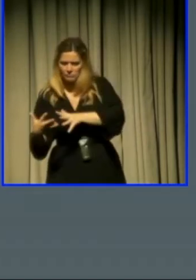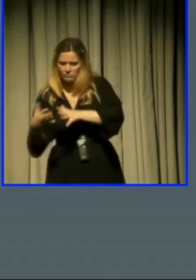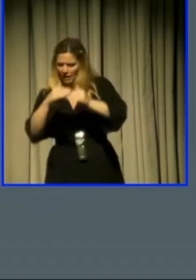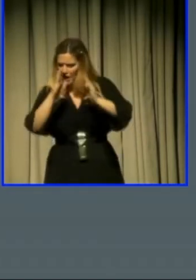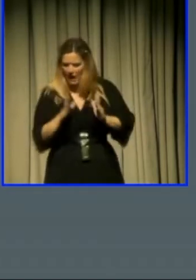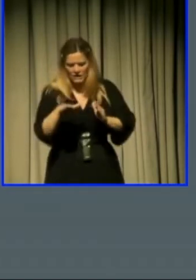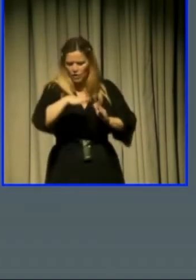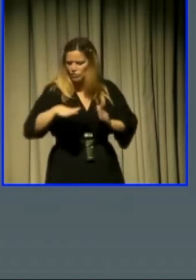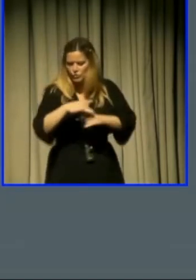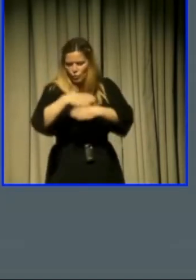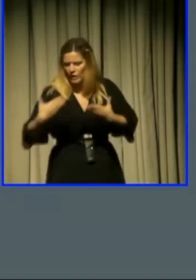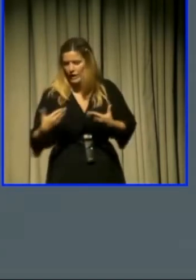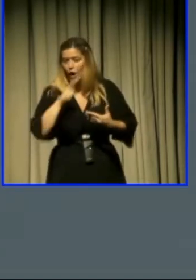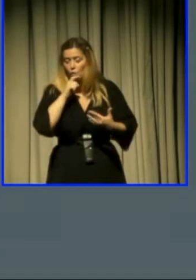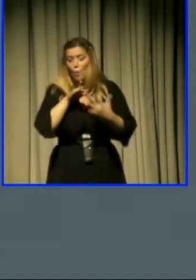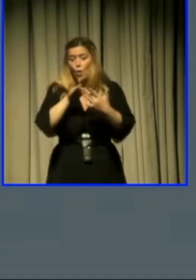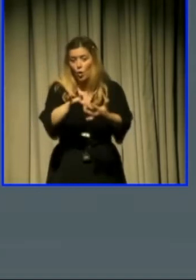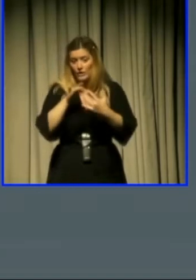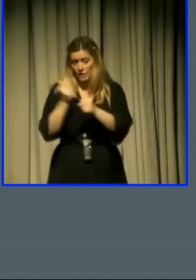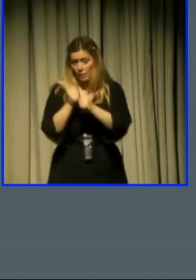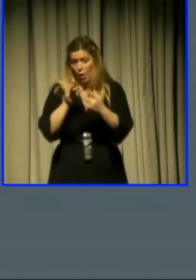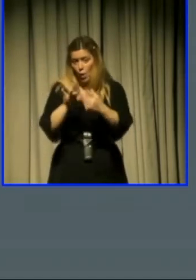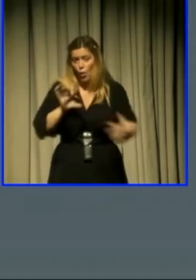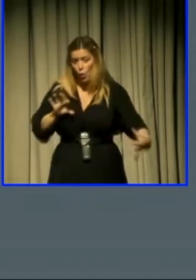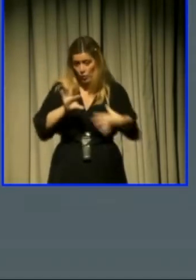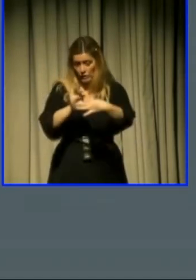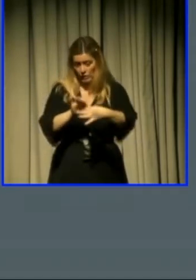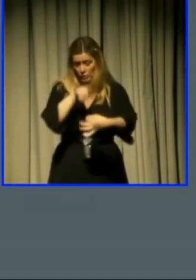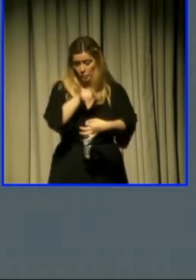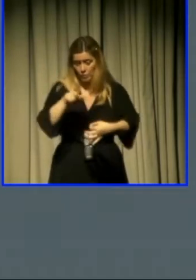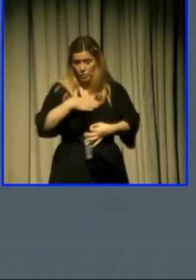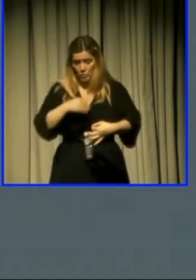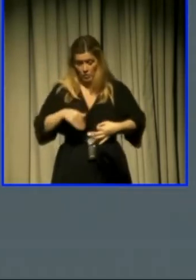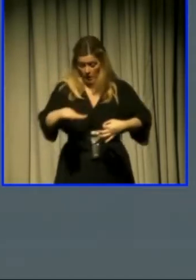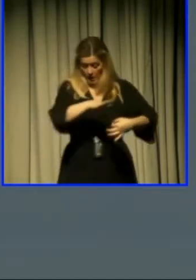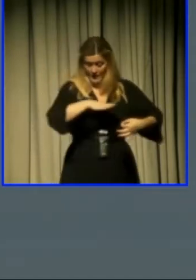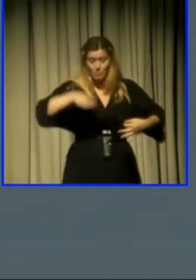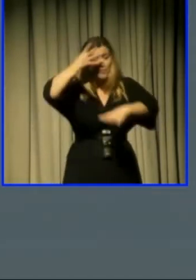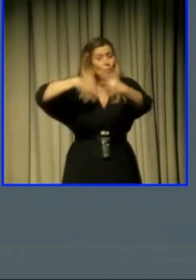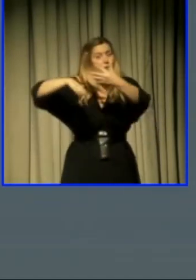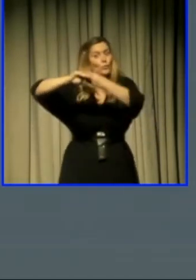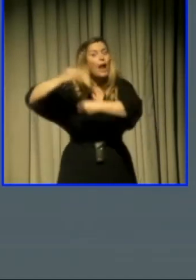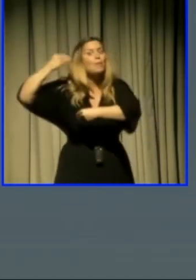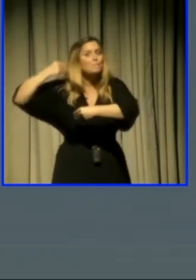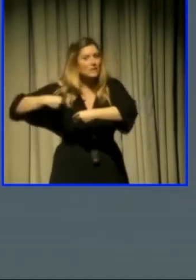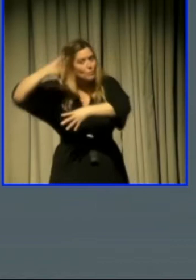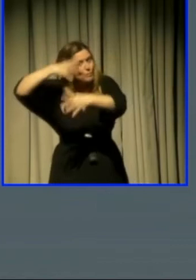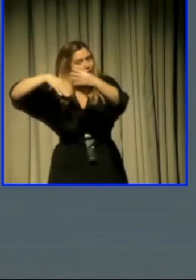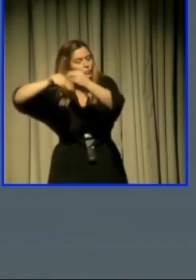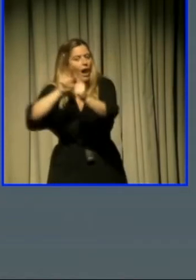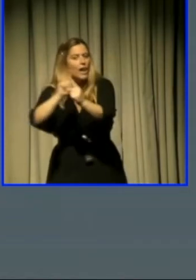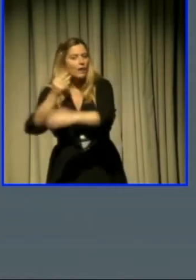they're able to allow people to be in the same virtual space and almost replicate